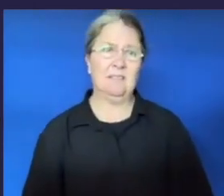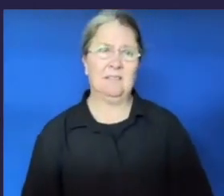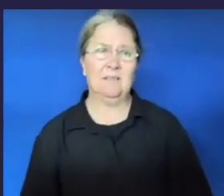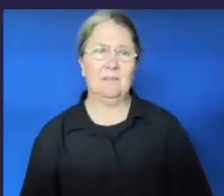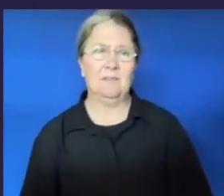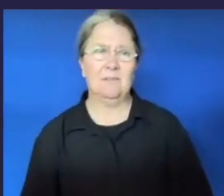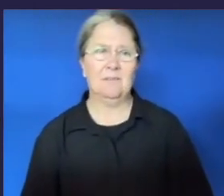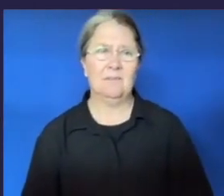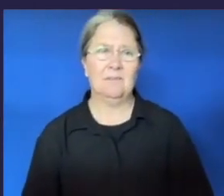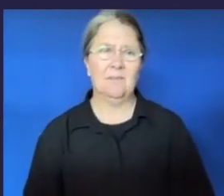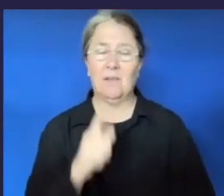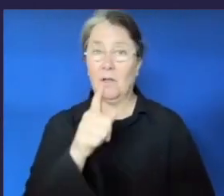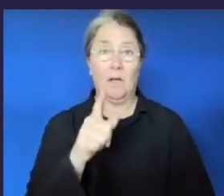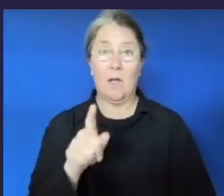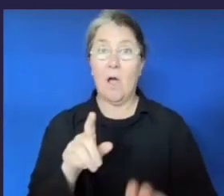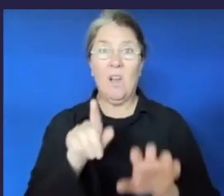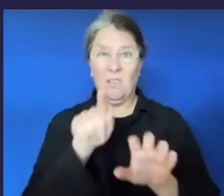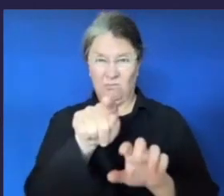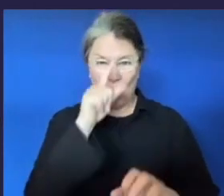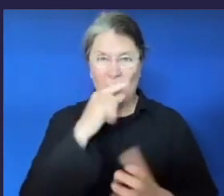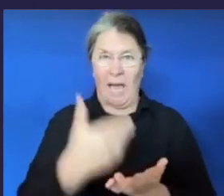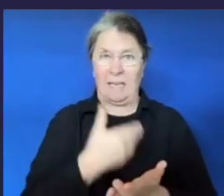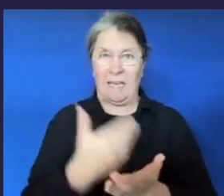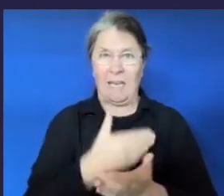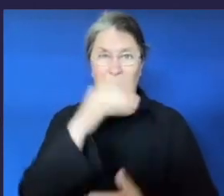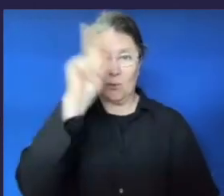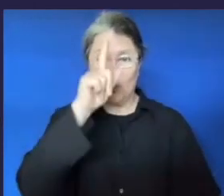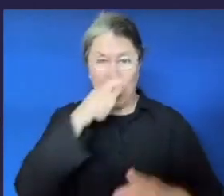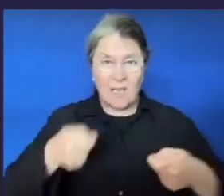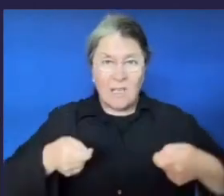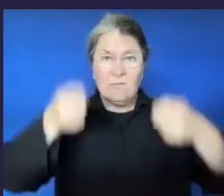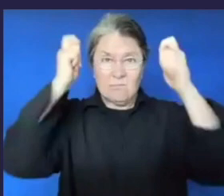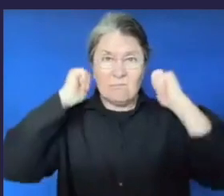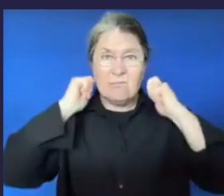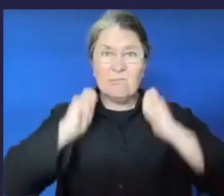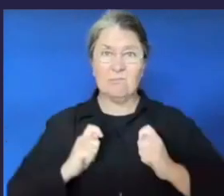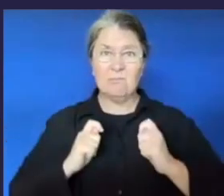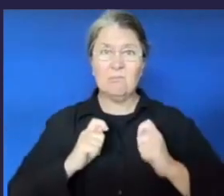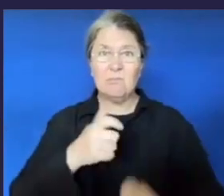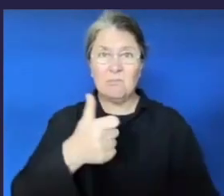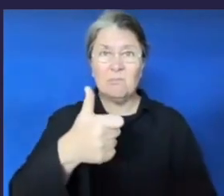Mate, hang on to those today. They can be yours today. You can pop them around your neck if you need. I'm good.